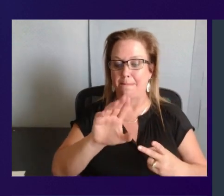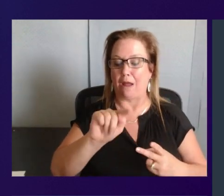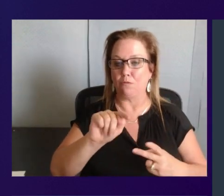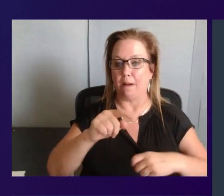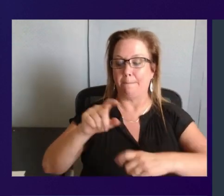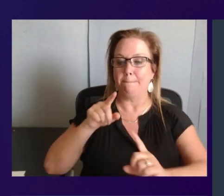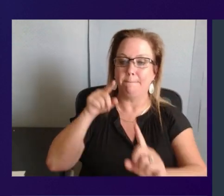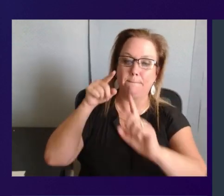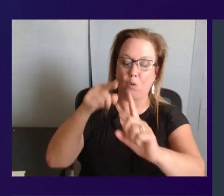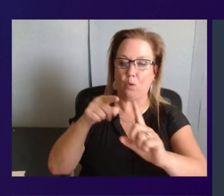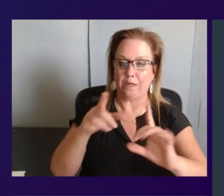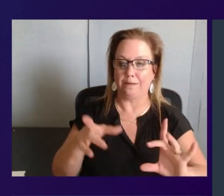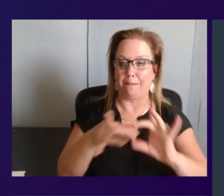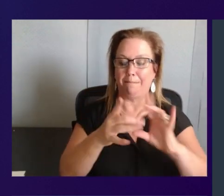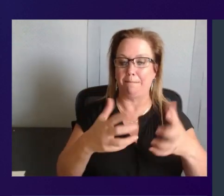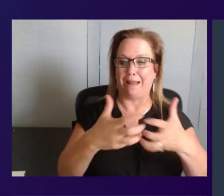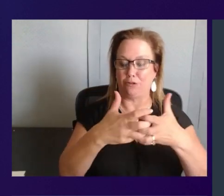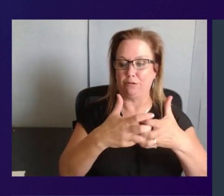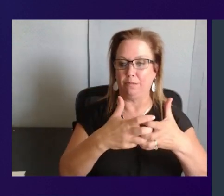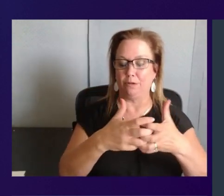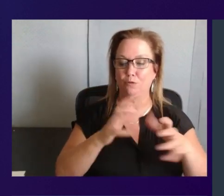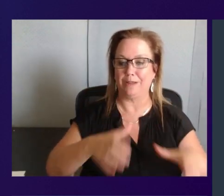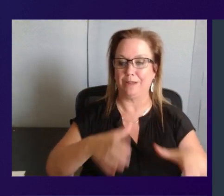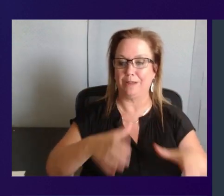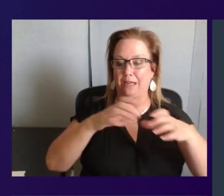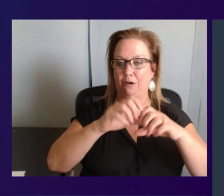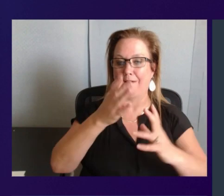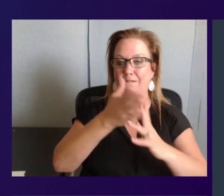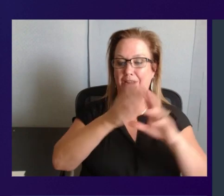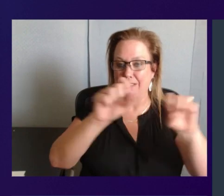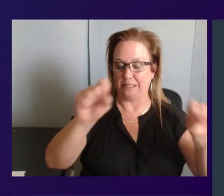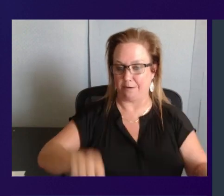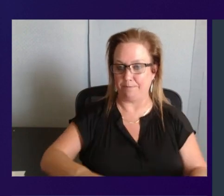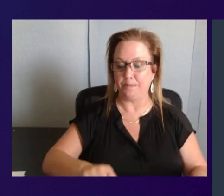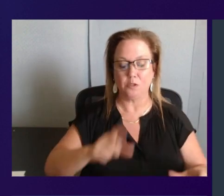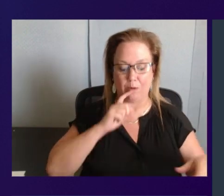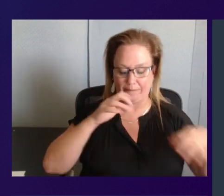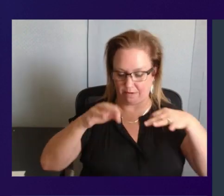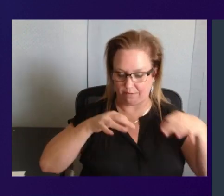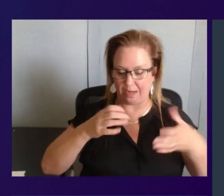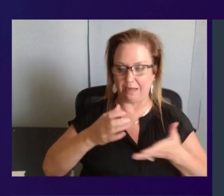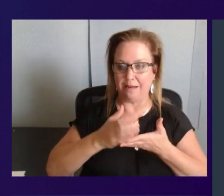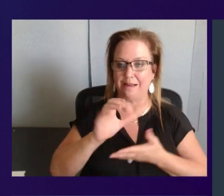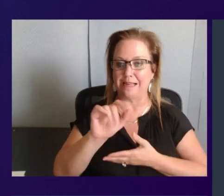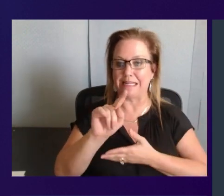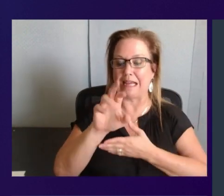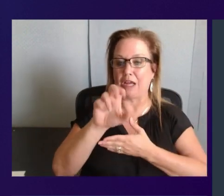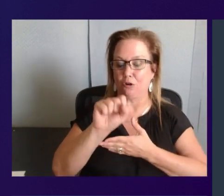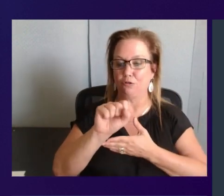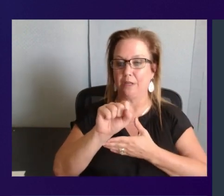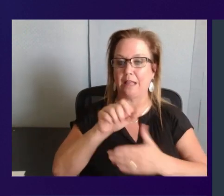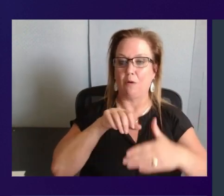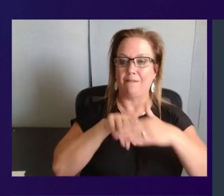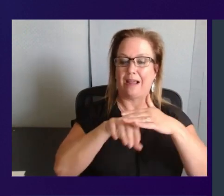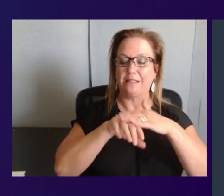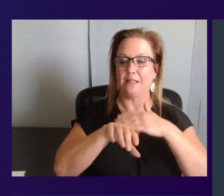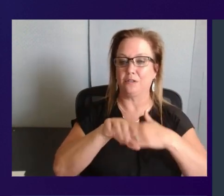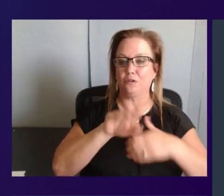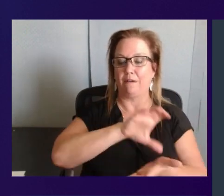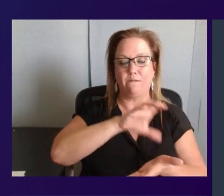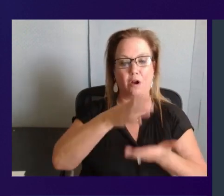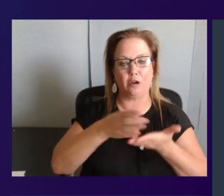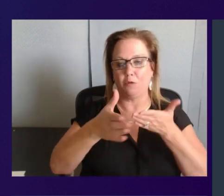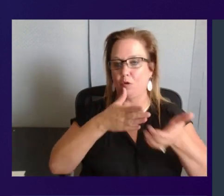the containerized application. We now have a well-defined group of containers which will have access to the EFS volume no matter how much the